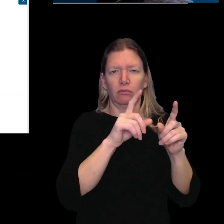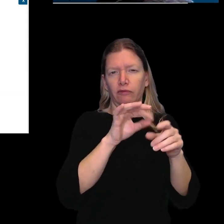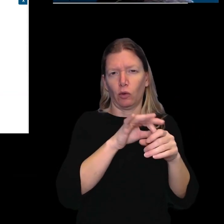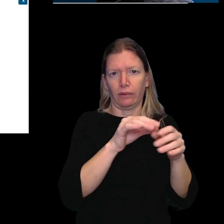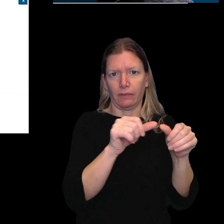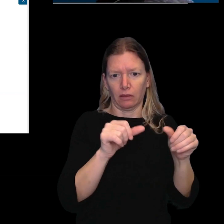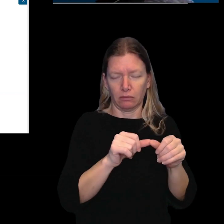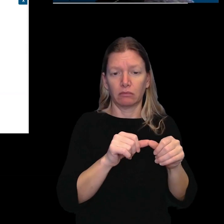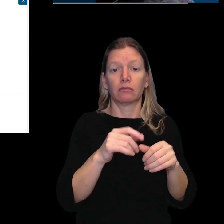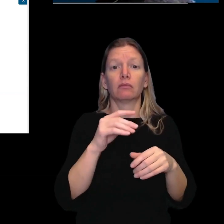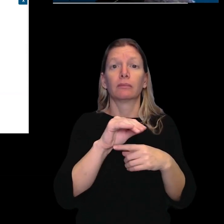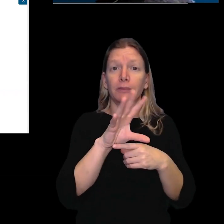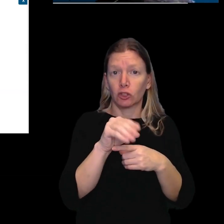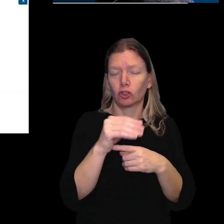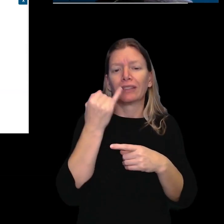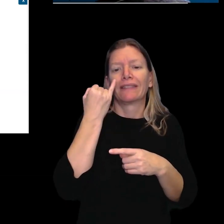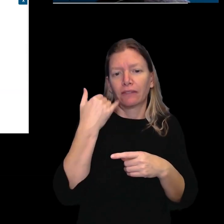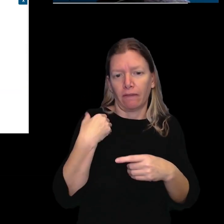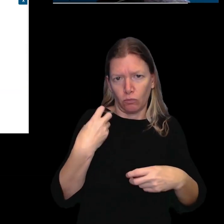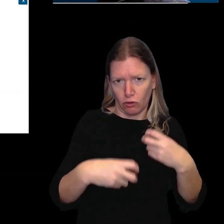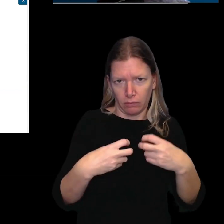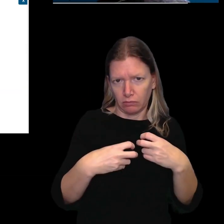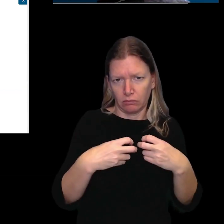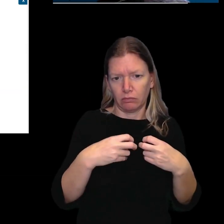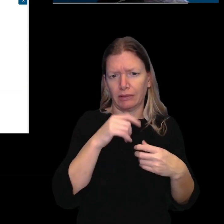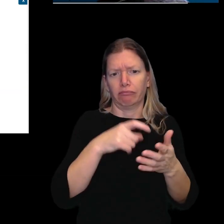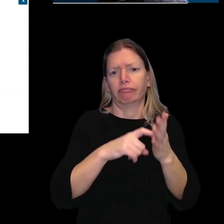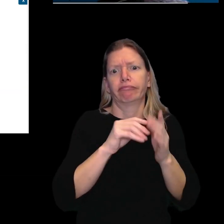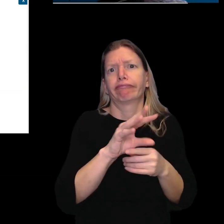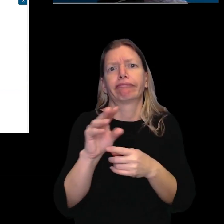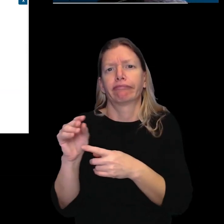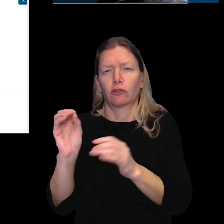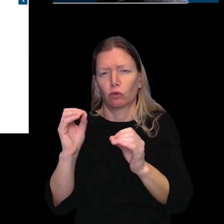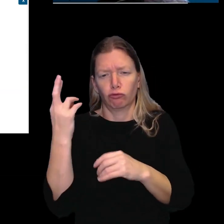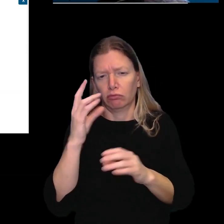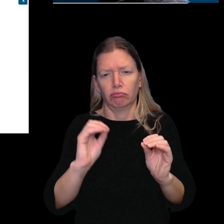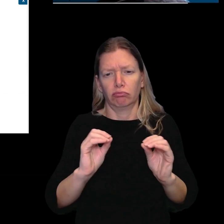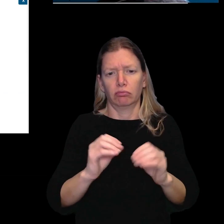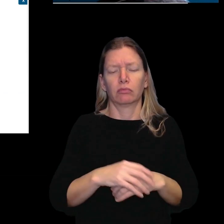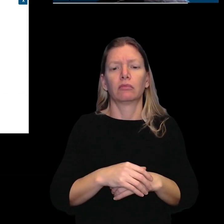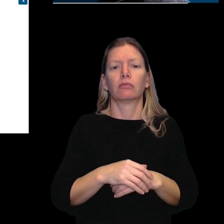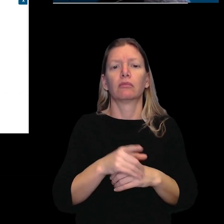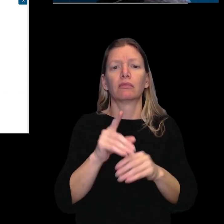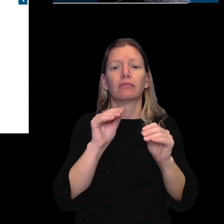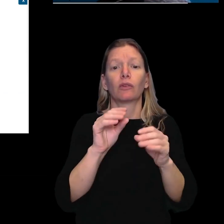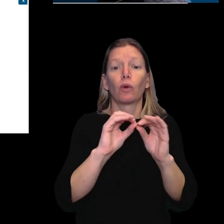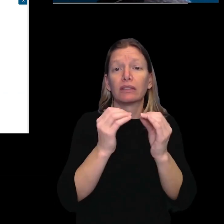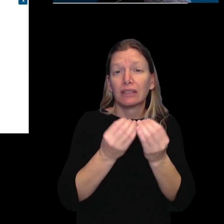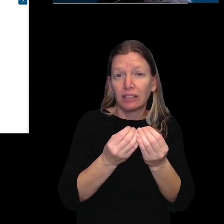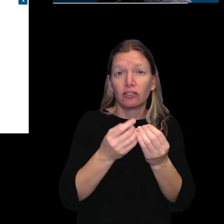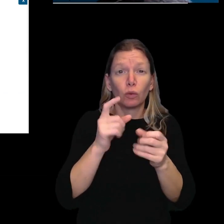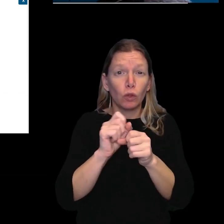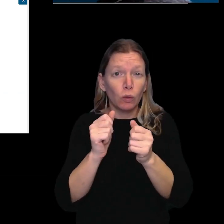only necessary if you find some kind of problem. So you want to enter in your name. The organization part's not